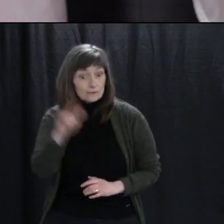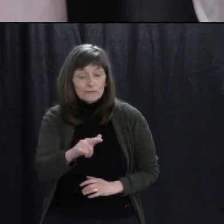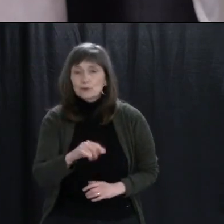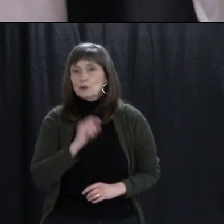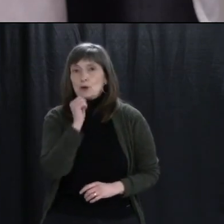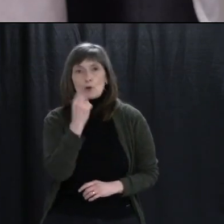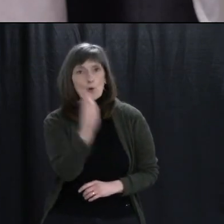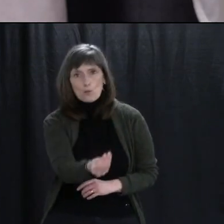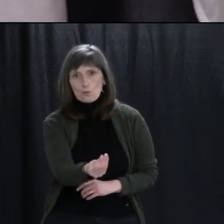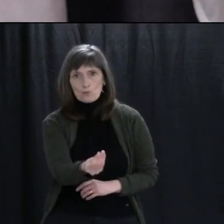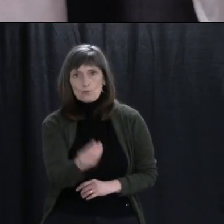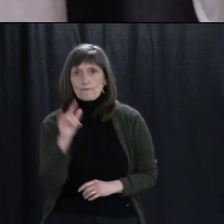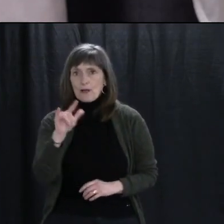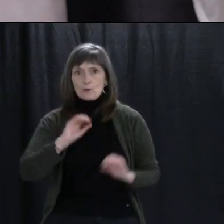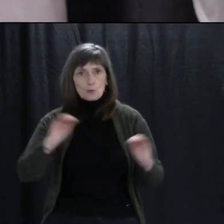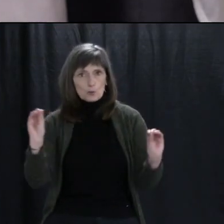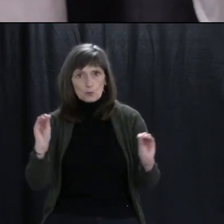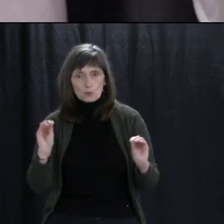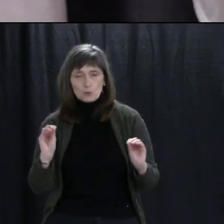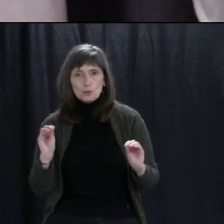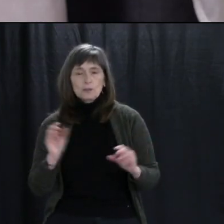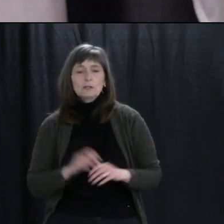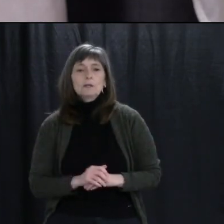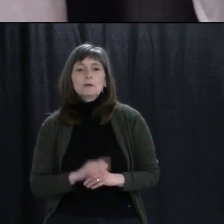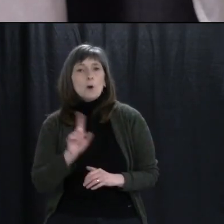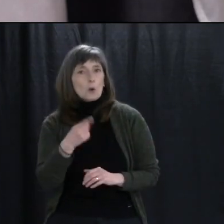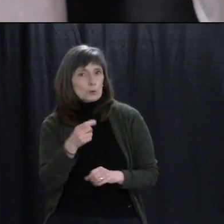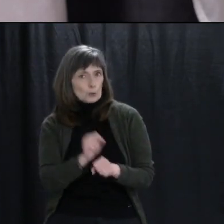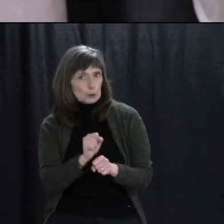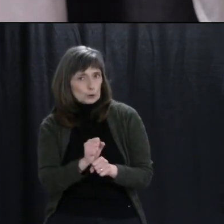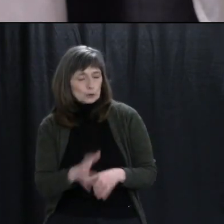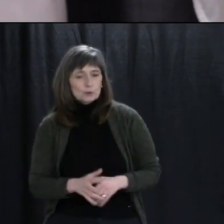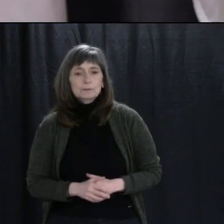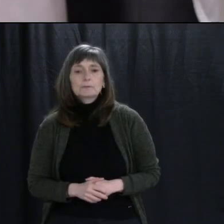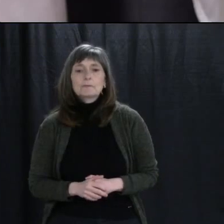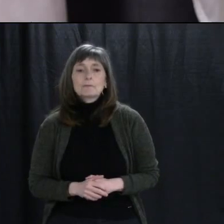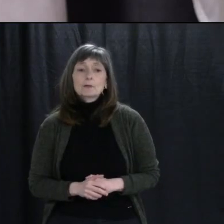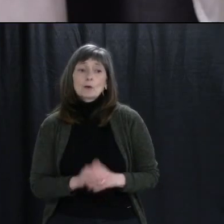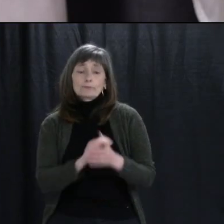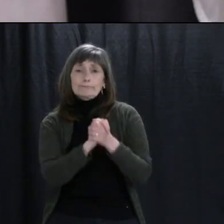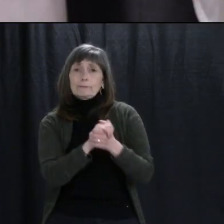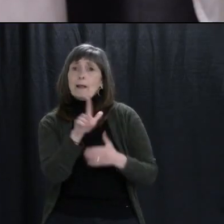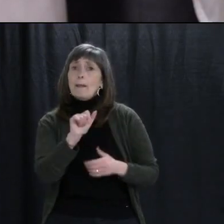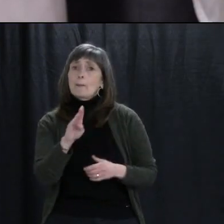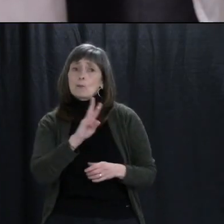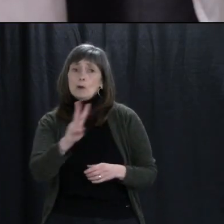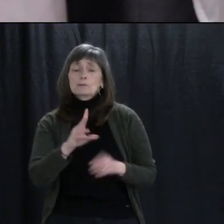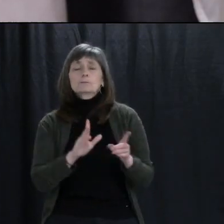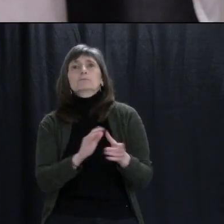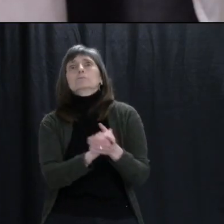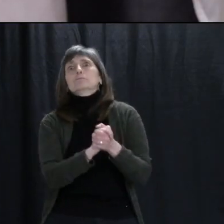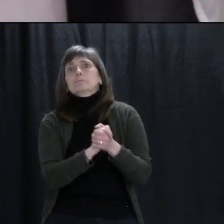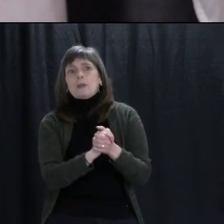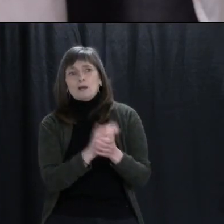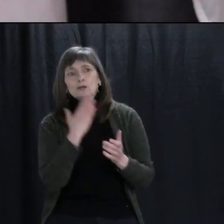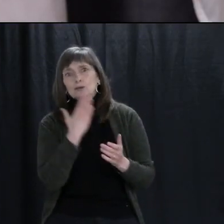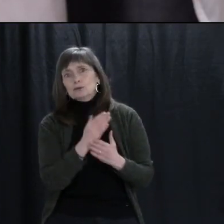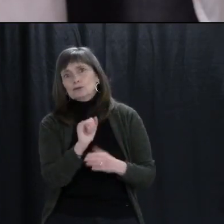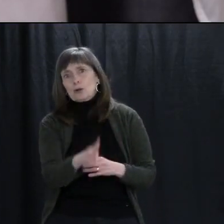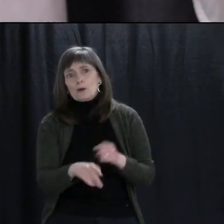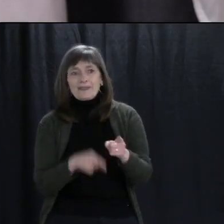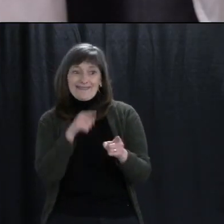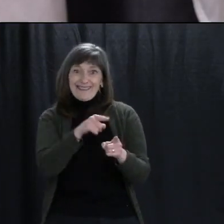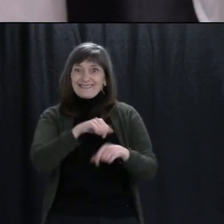travel. Also of interesting to note, and I really want to congratulate the communities in Labrador West for the proactive work that they are doing. They are setting up their